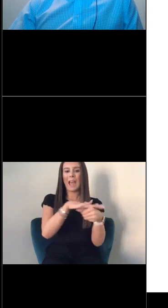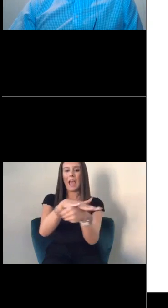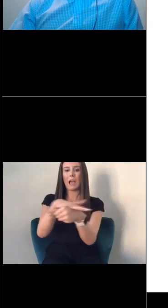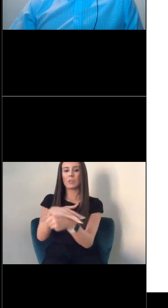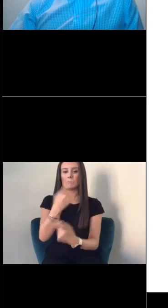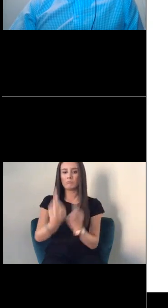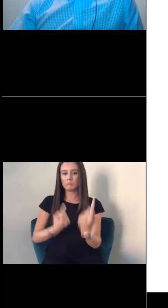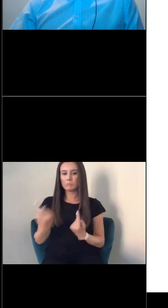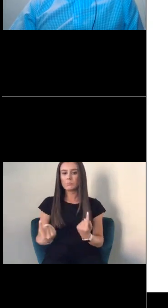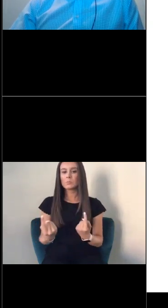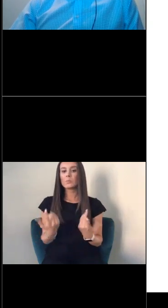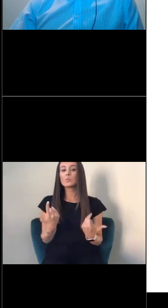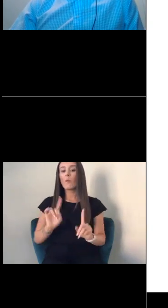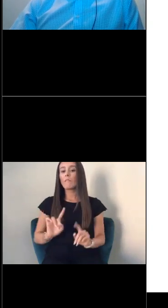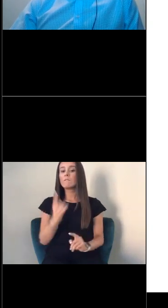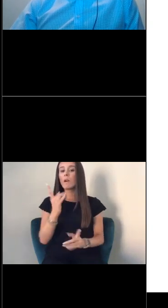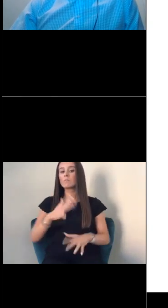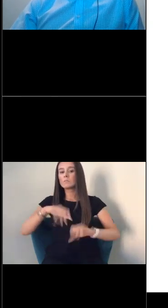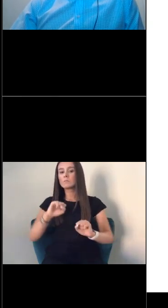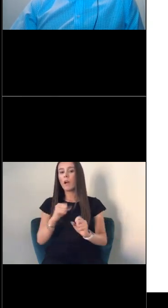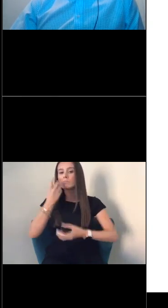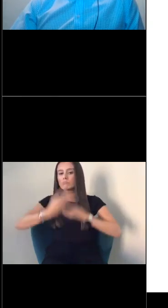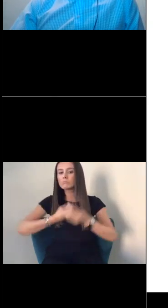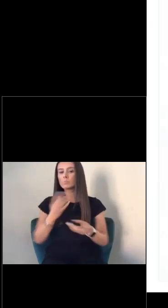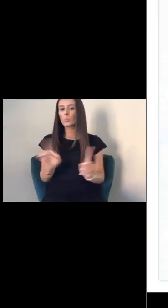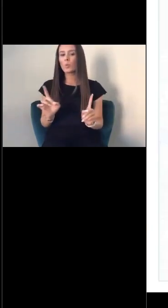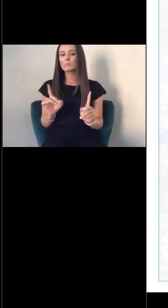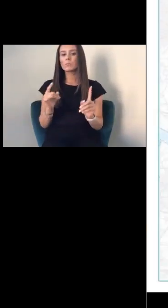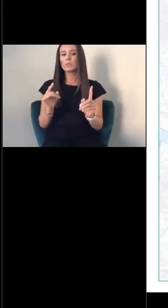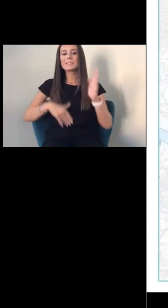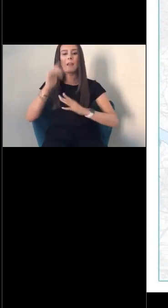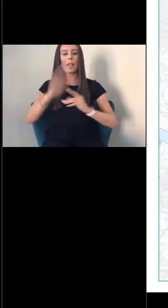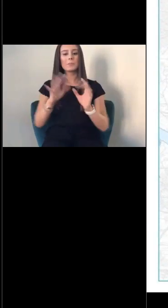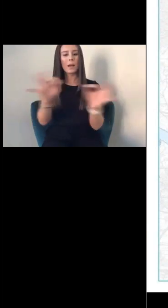we'll start by discussing the development boundary.